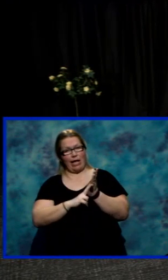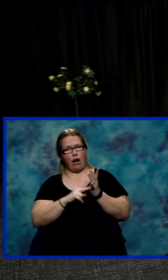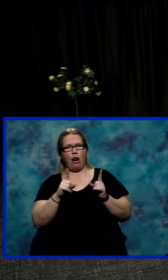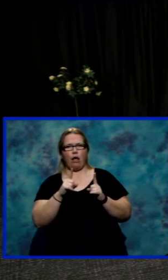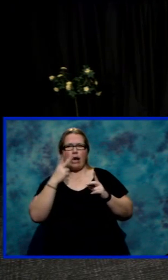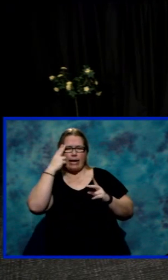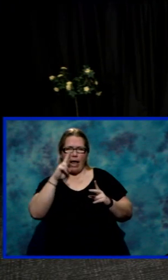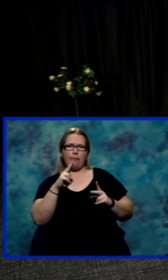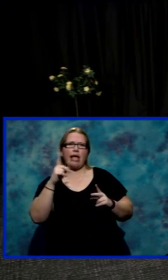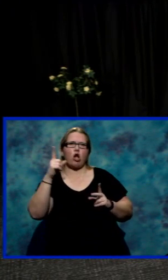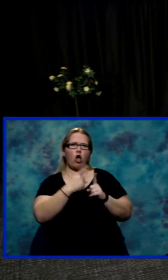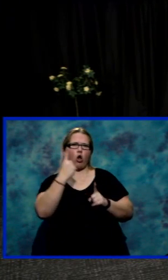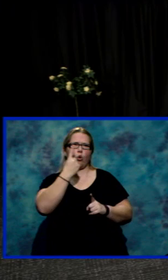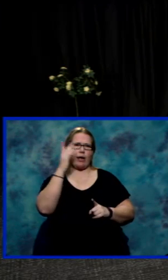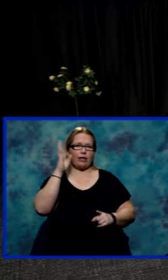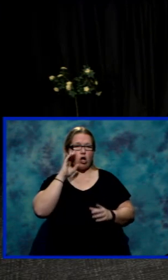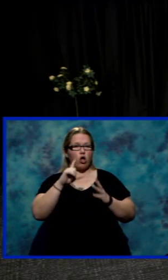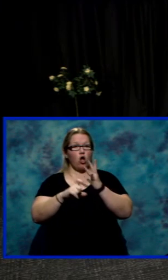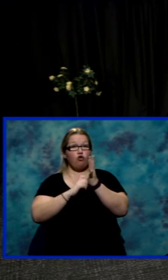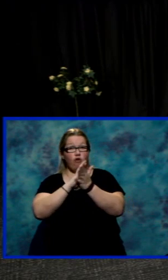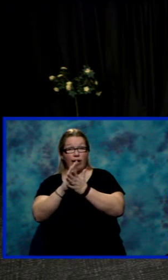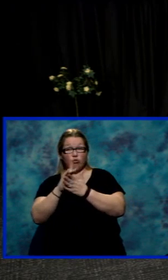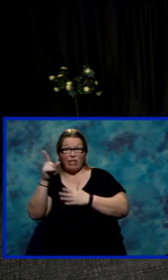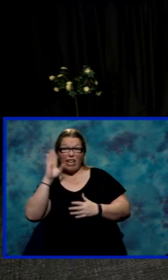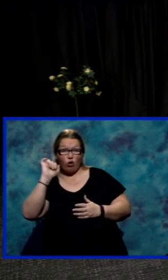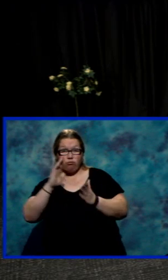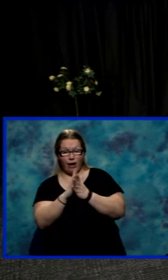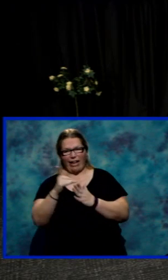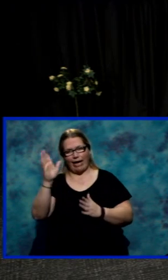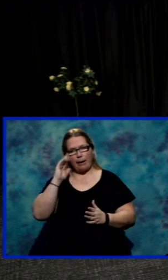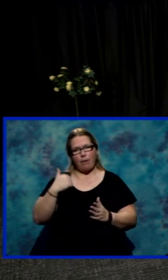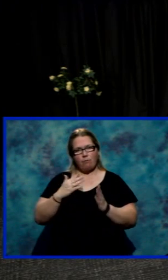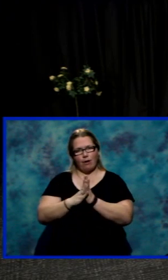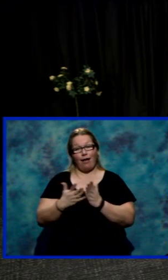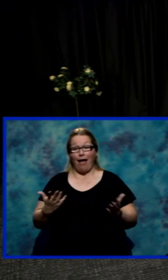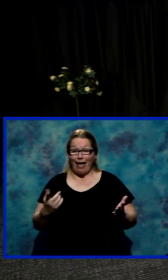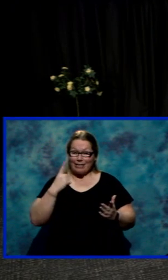is hearing my prayer. Rachel, is He hearing your prayer? Oh, wait a minute. See a son.